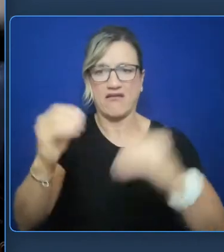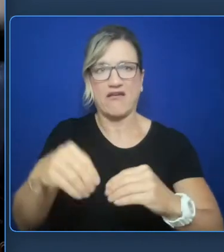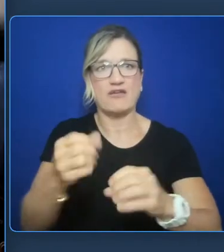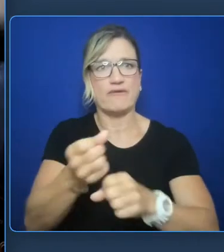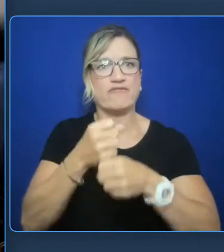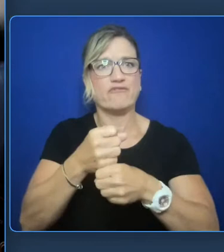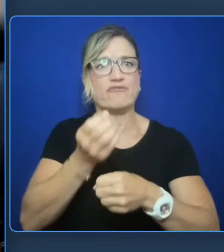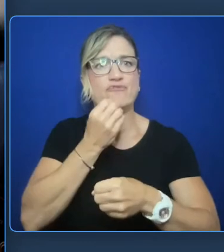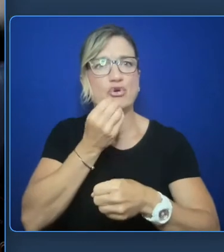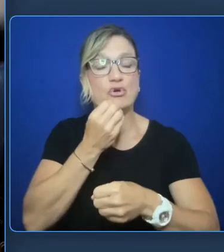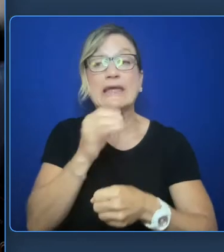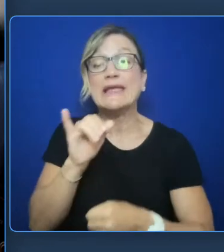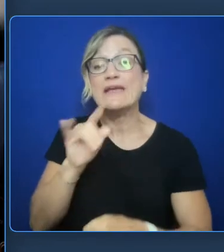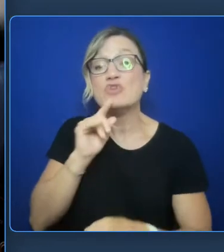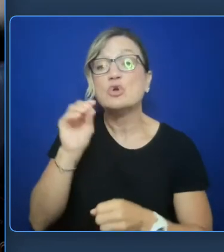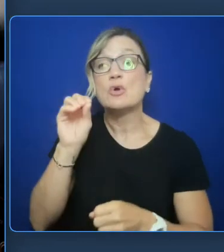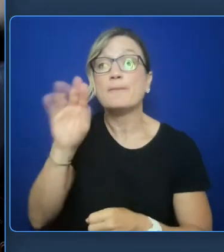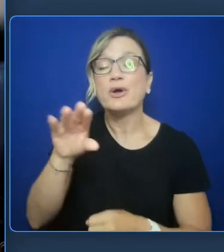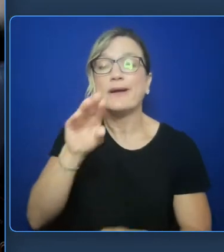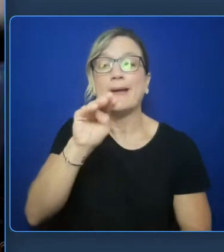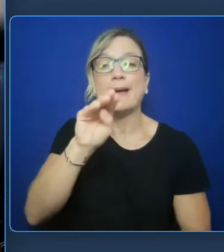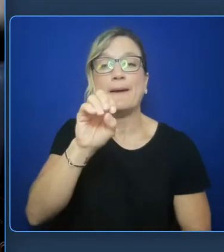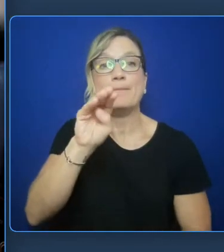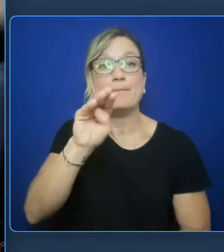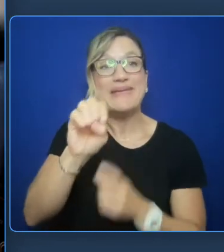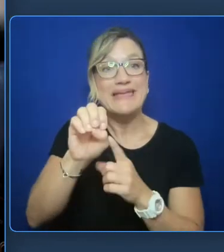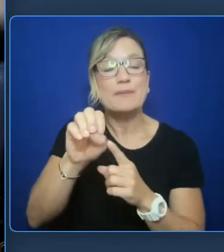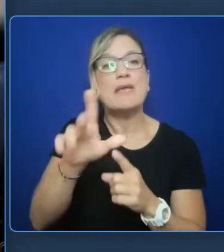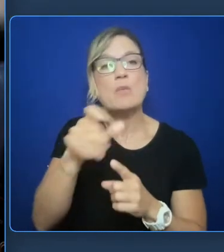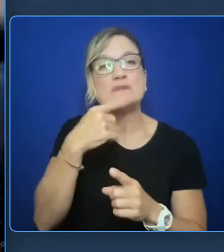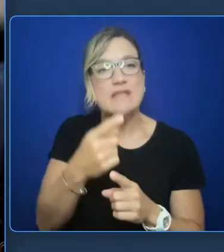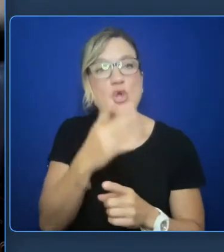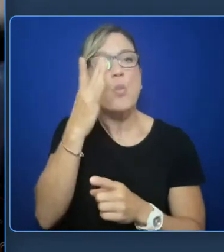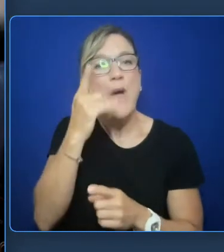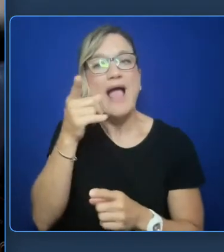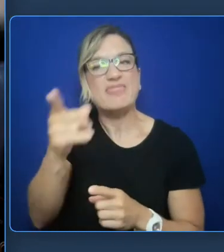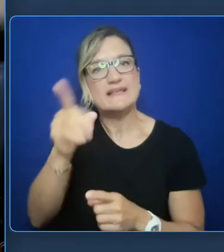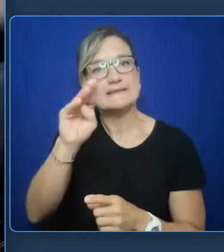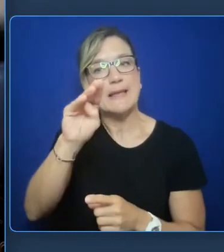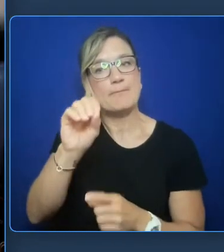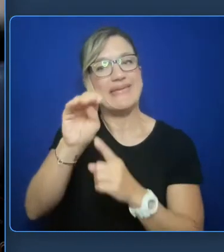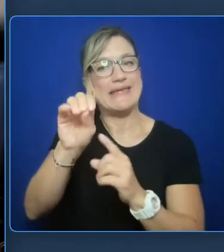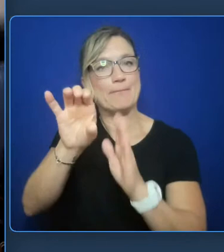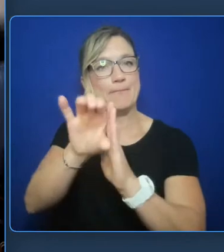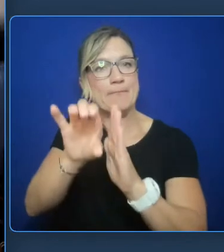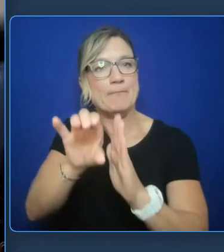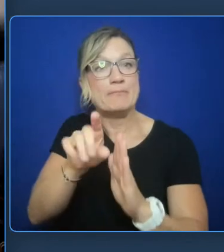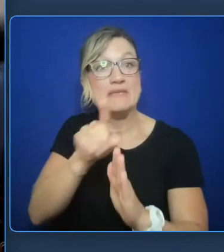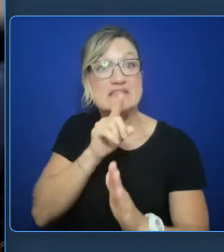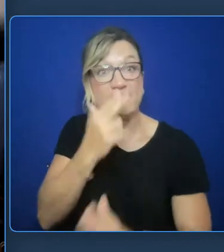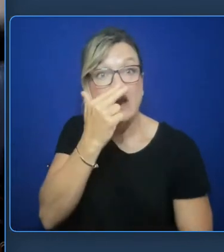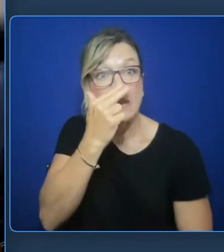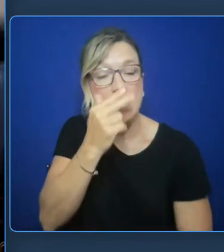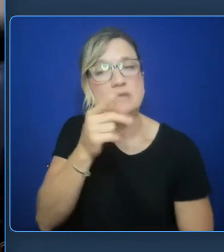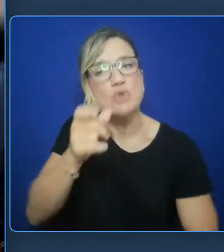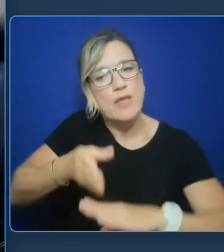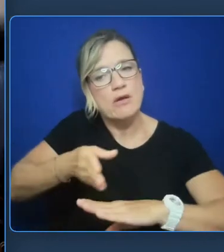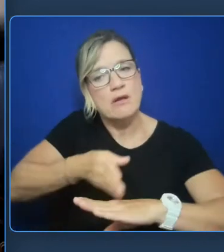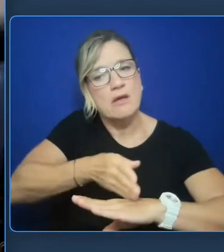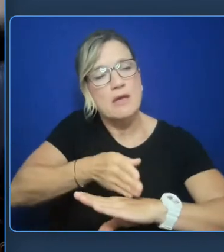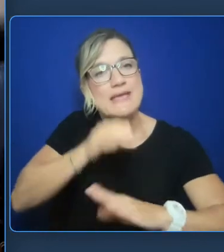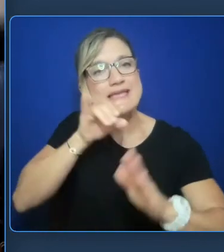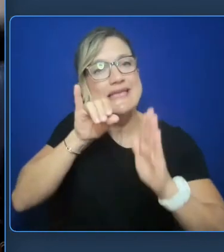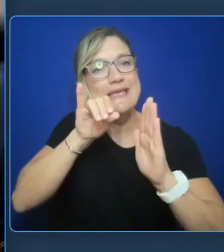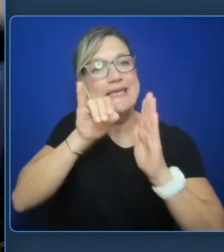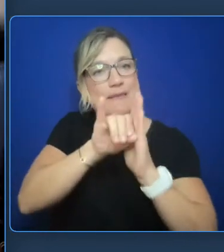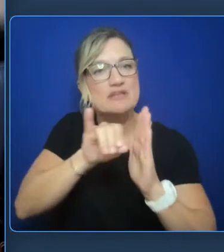you put a meme up there, it would tell you why that meme was funny. And so it's the progress that they're making on image recognition